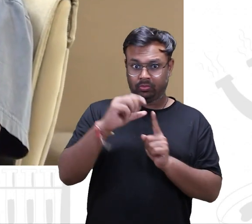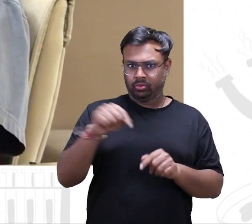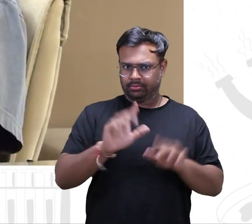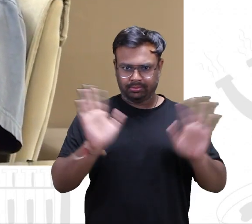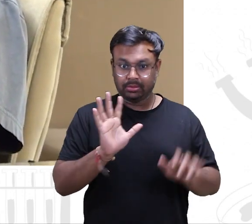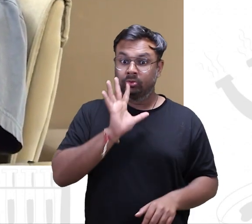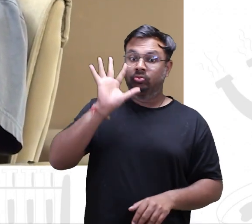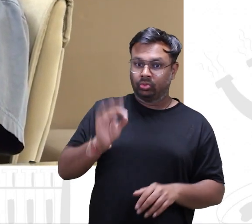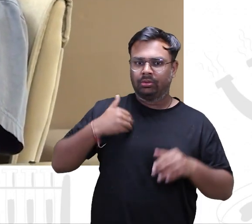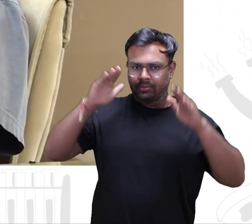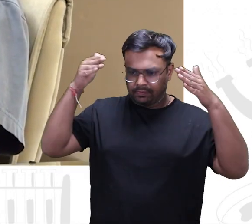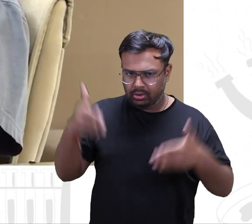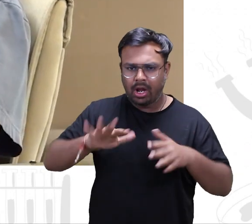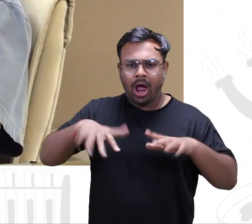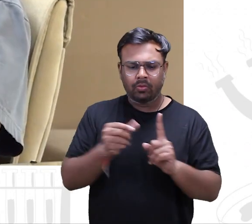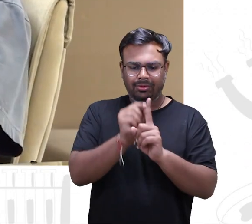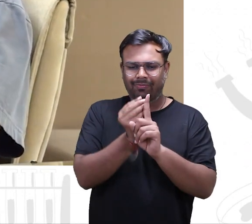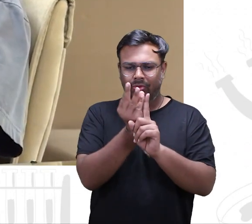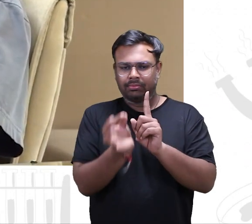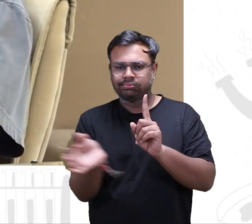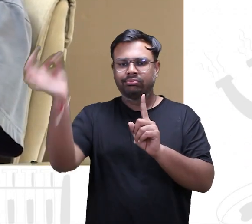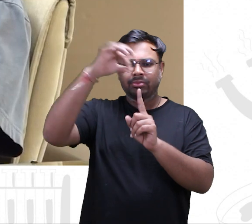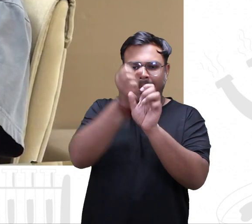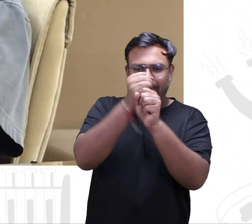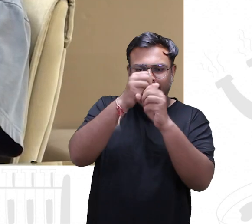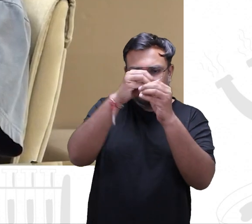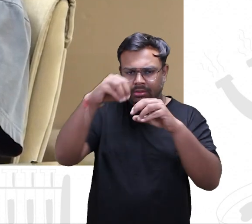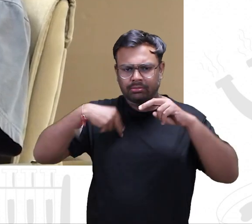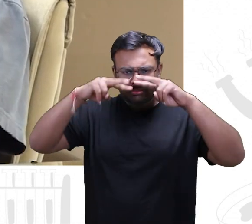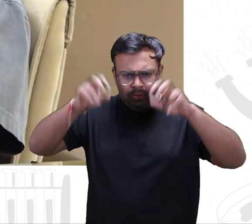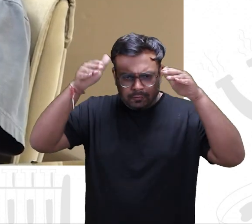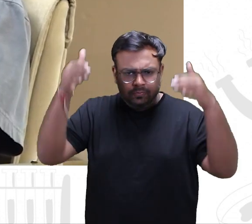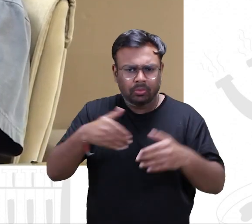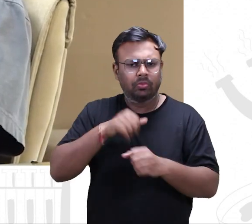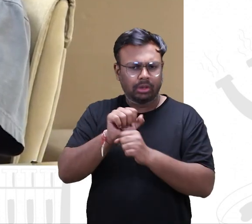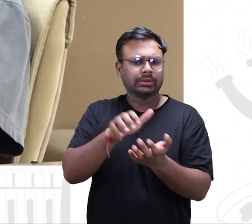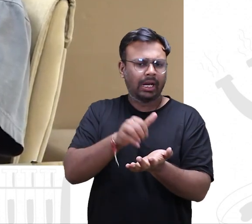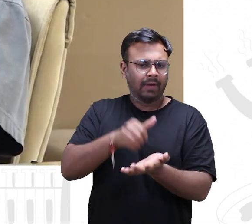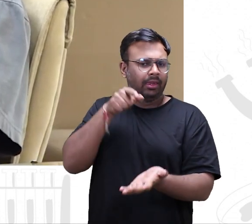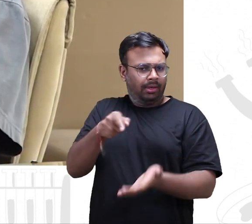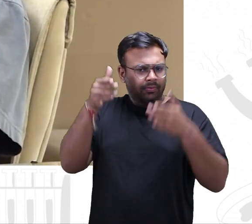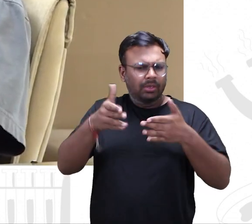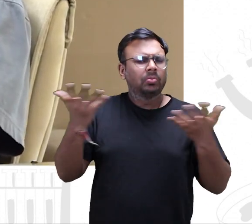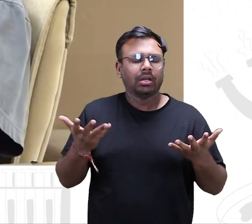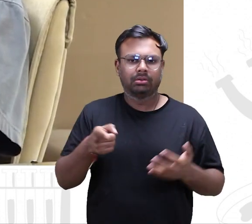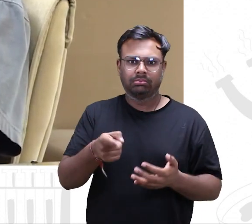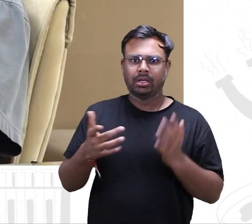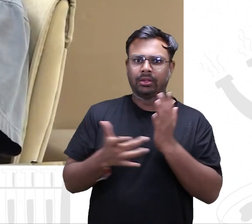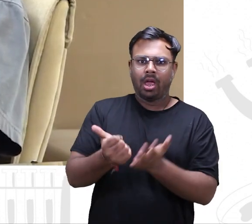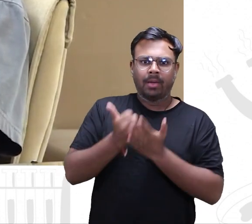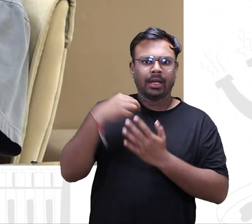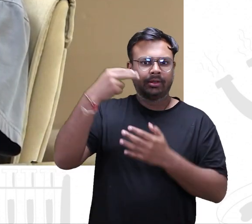In fact, we were researching how does a sexual plant reproduce. And we worked on rice because for